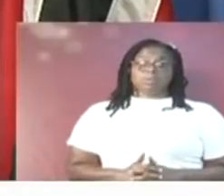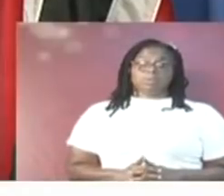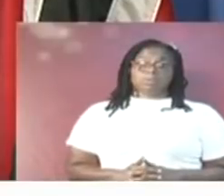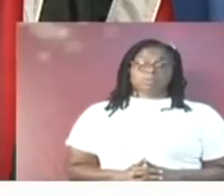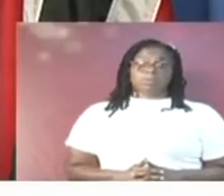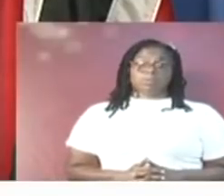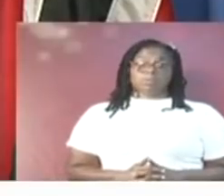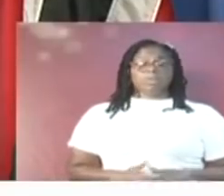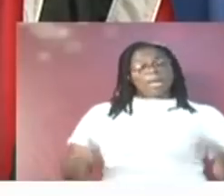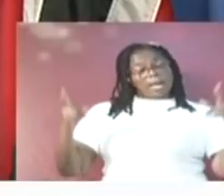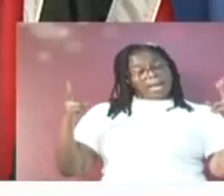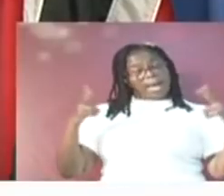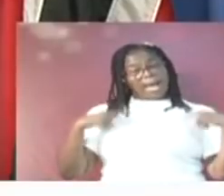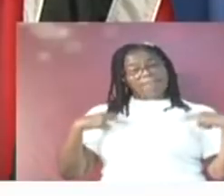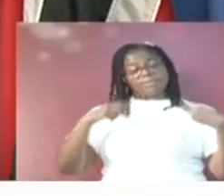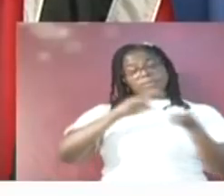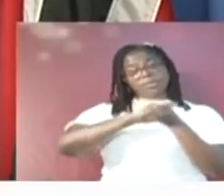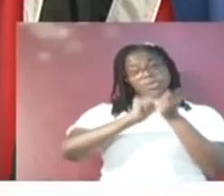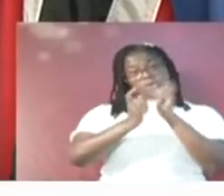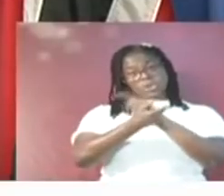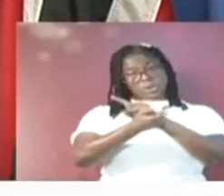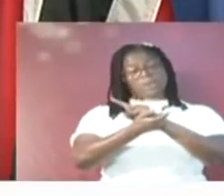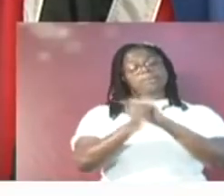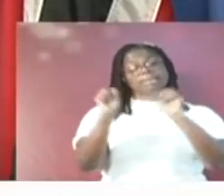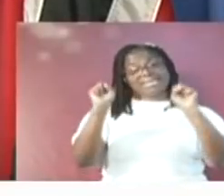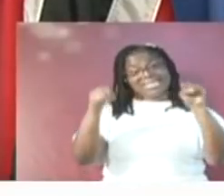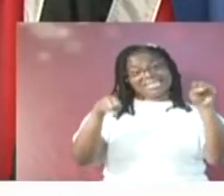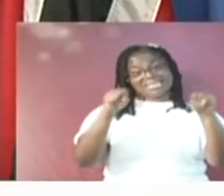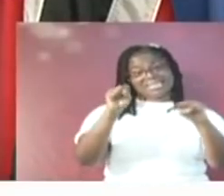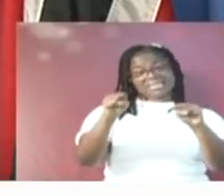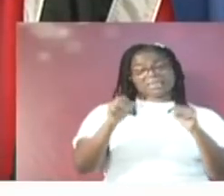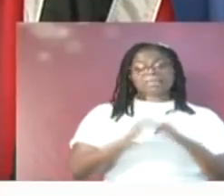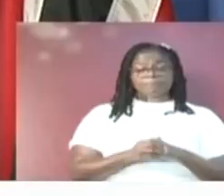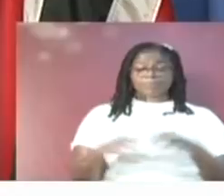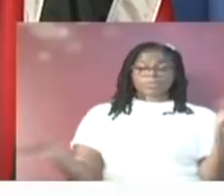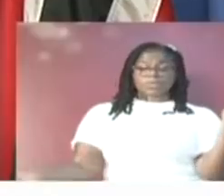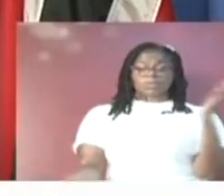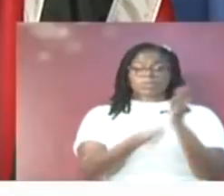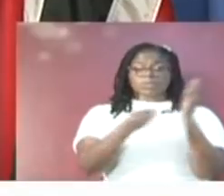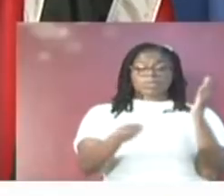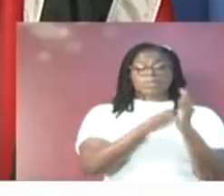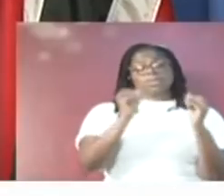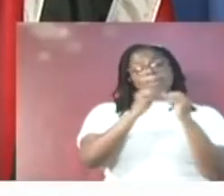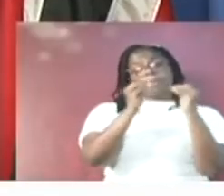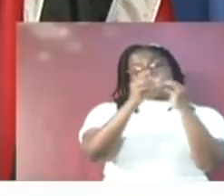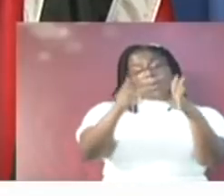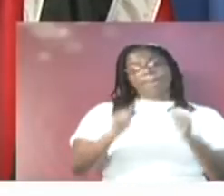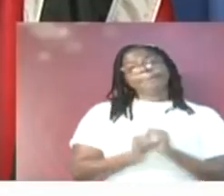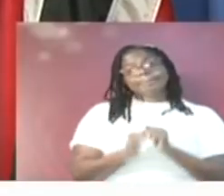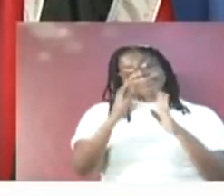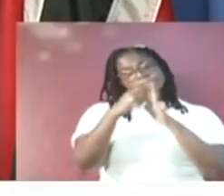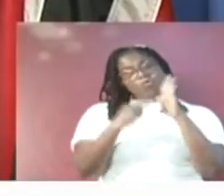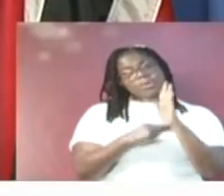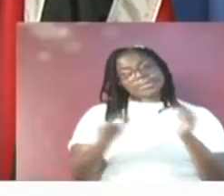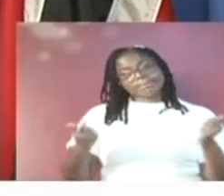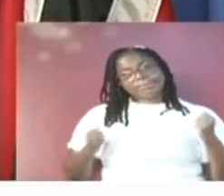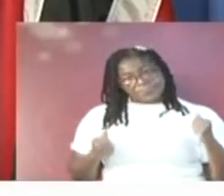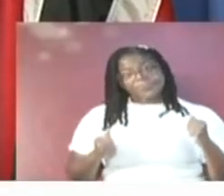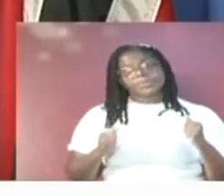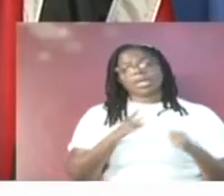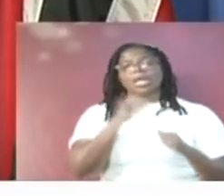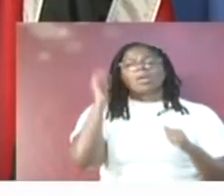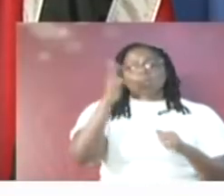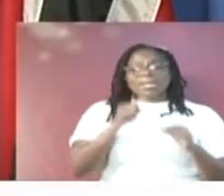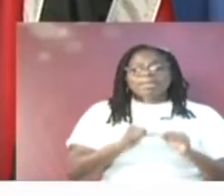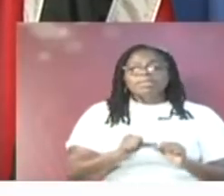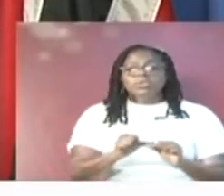add those changes to the list that we've done, and we'll continue to enforce